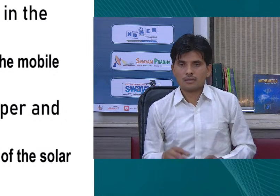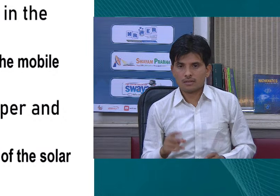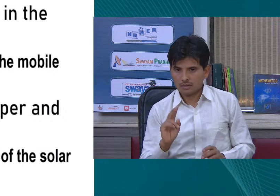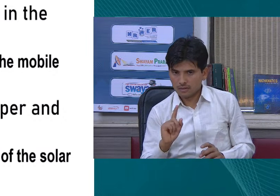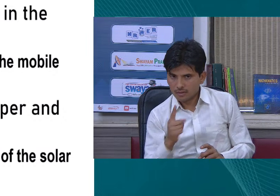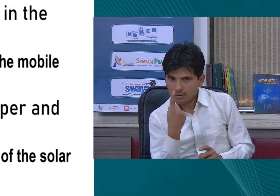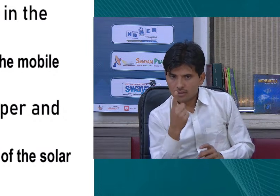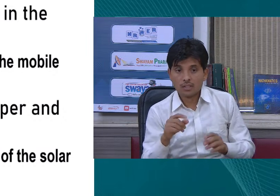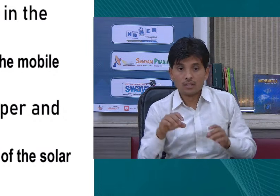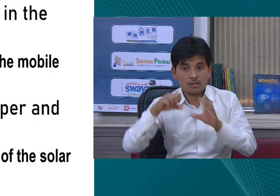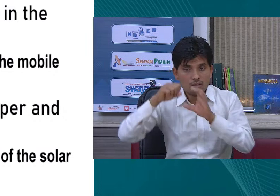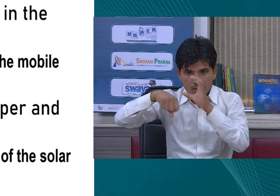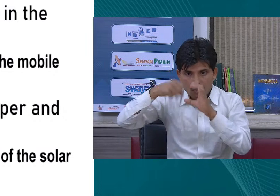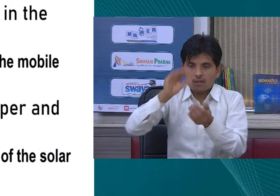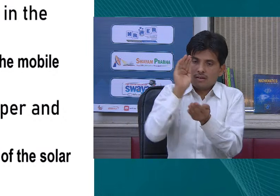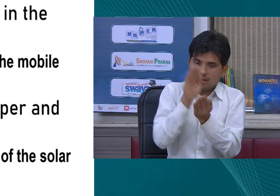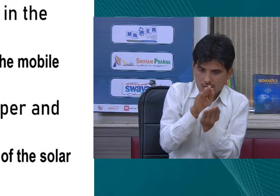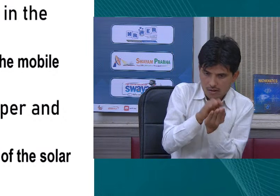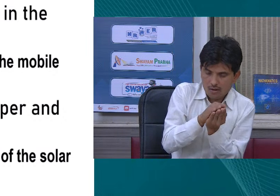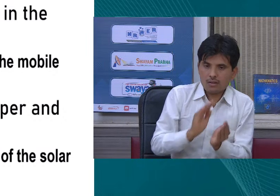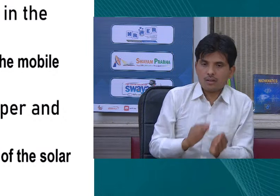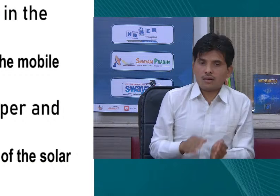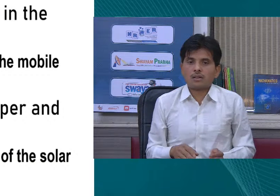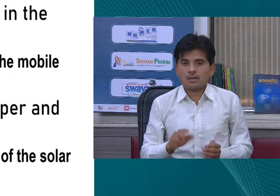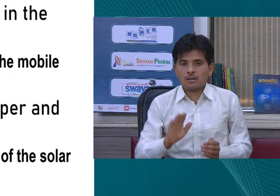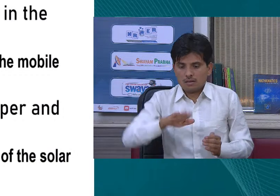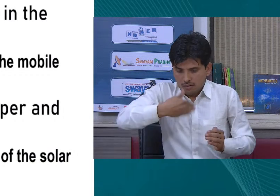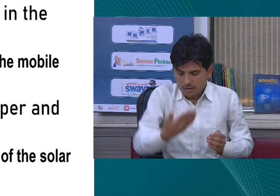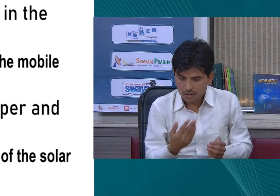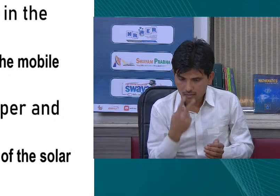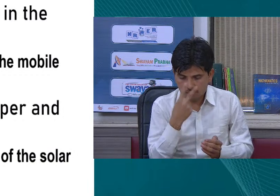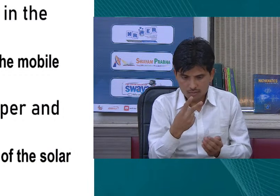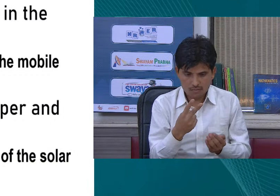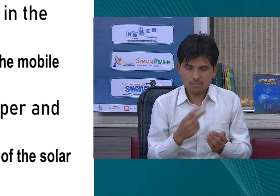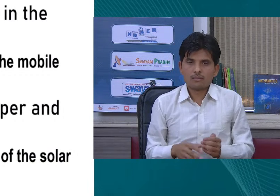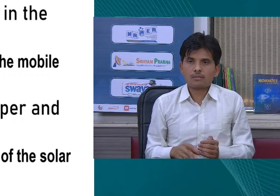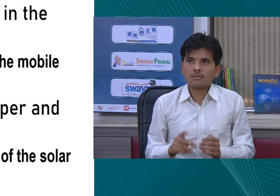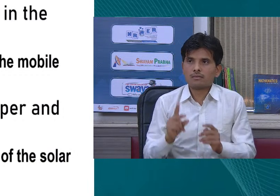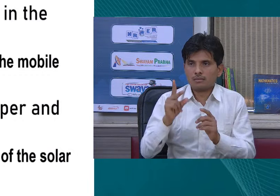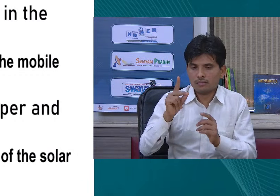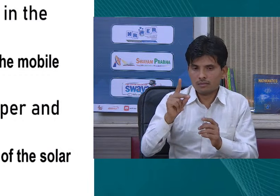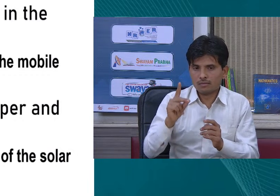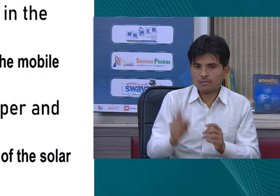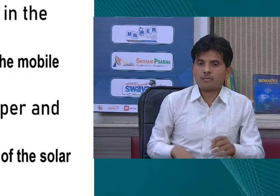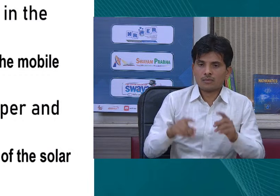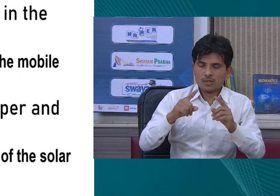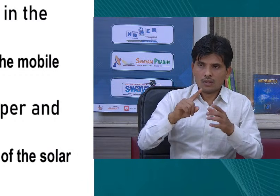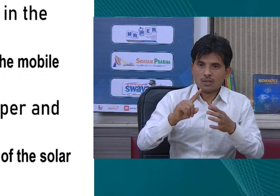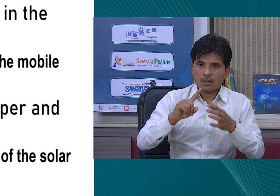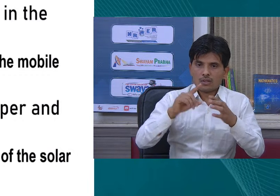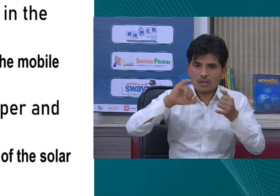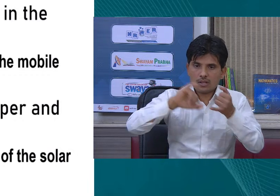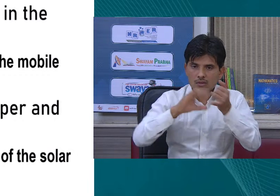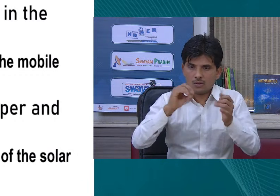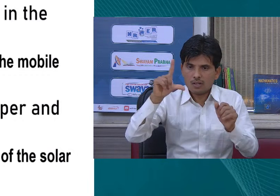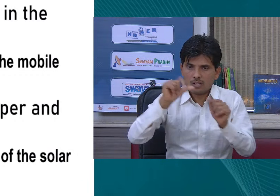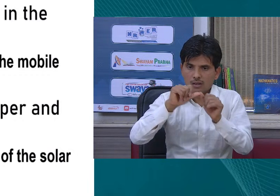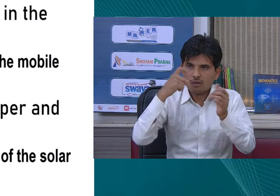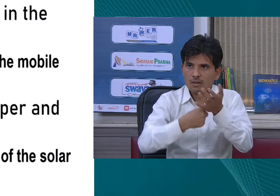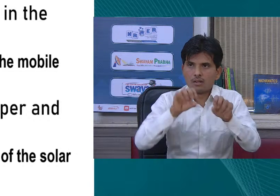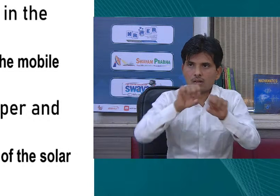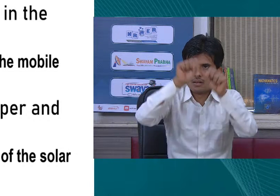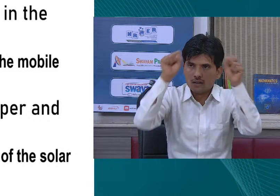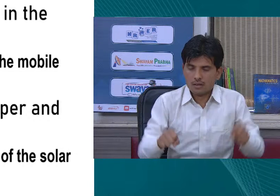then record it and send the recording. That can be one way. The second, that is drawing of the solar system, as we